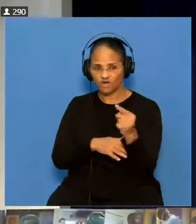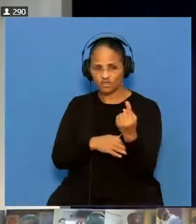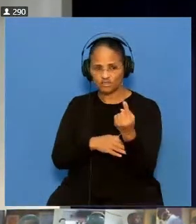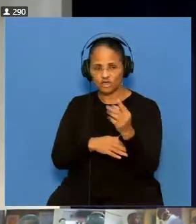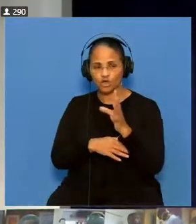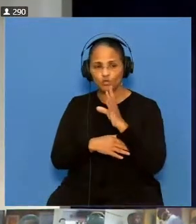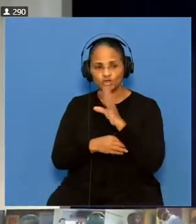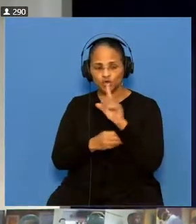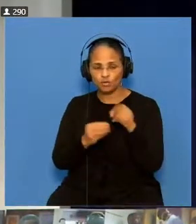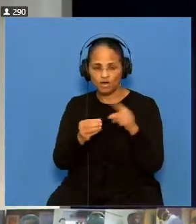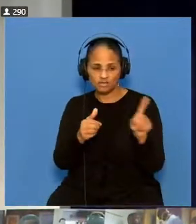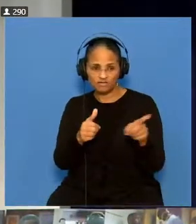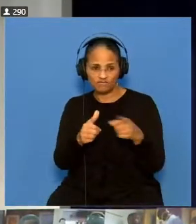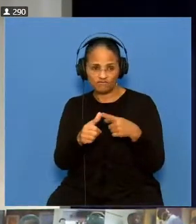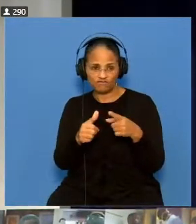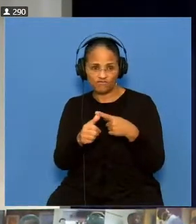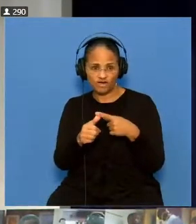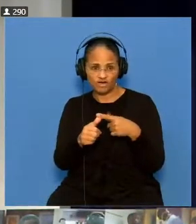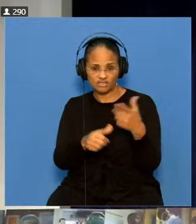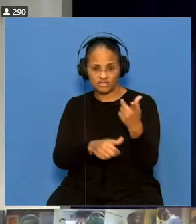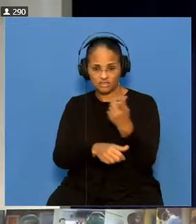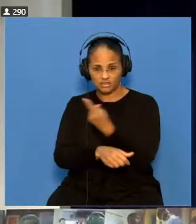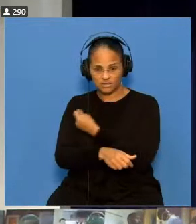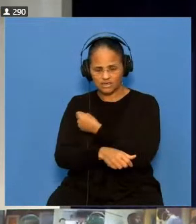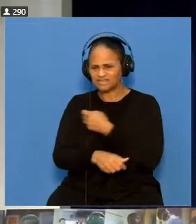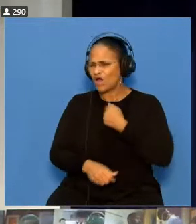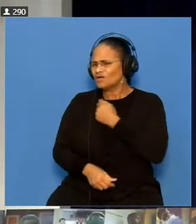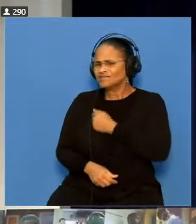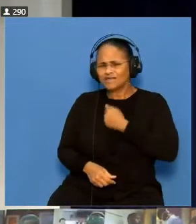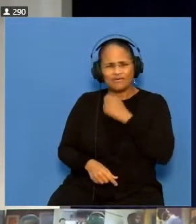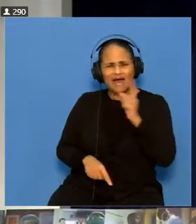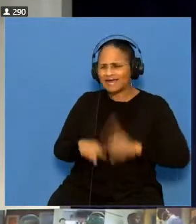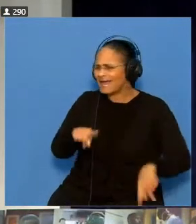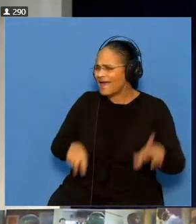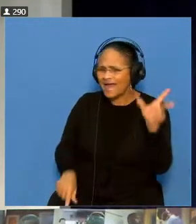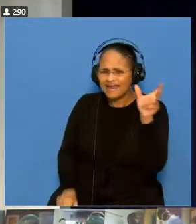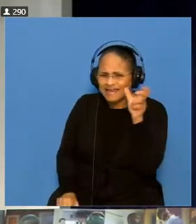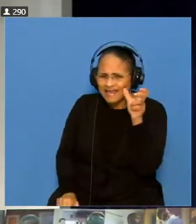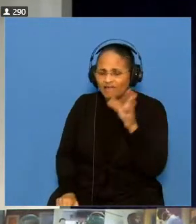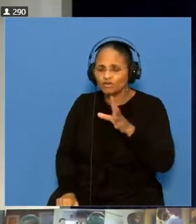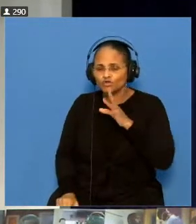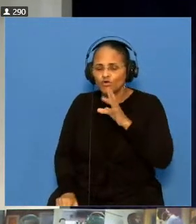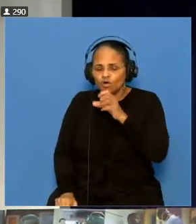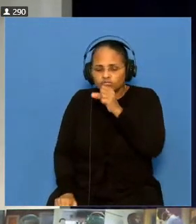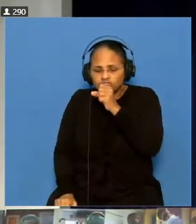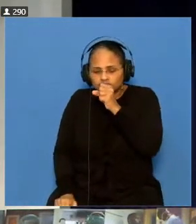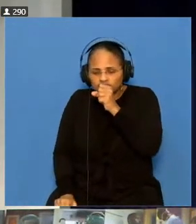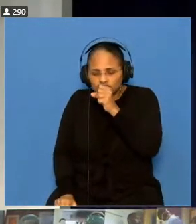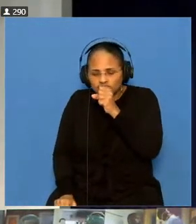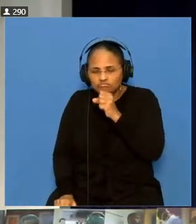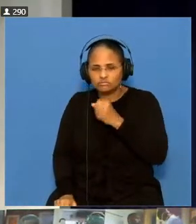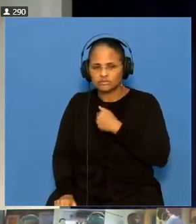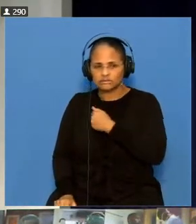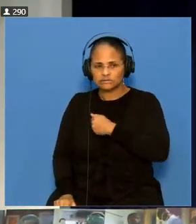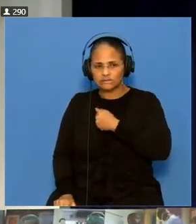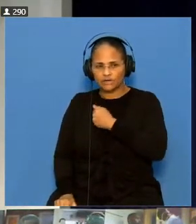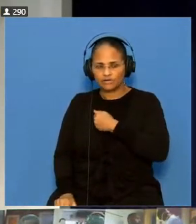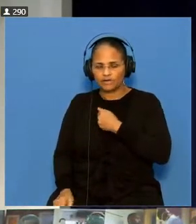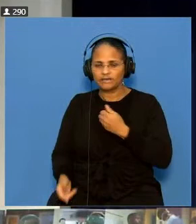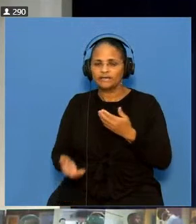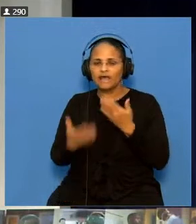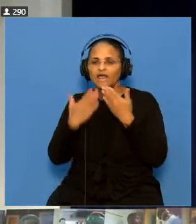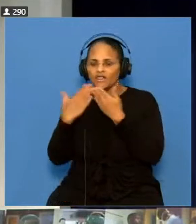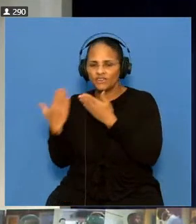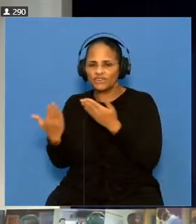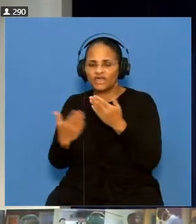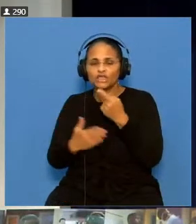You talked about this first batch coming in, and it's going to... I am really, really sorry, but I'm struggling to hear you. Talk into the mic so we can sorry. try to hear out of the thing. I'm sorry. Thank